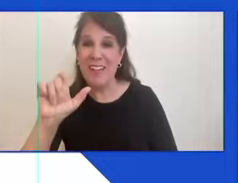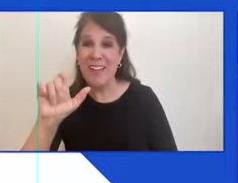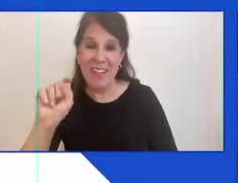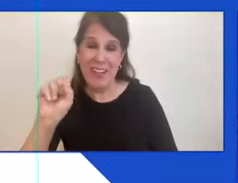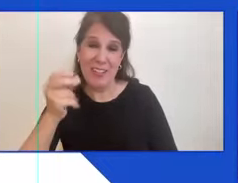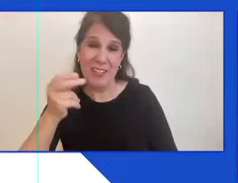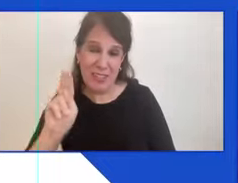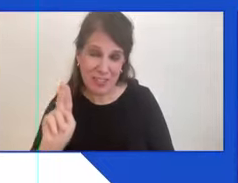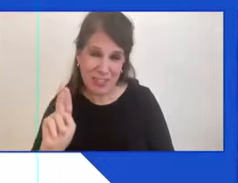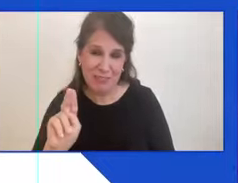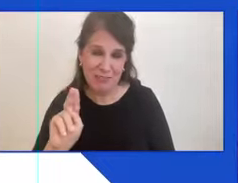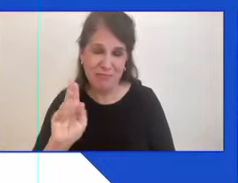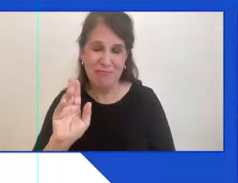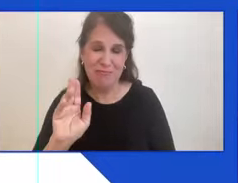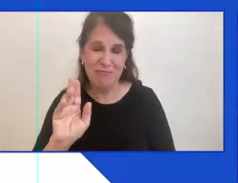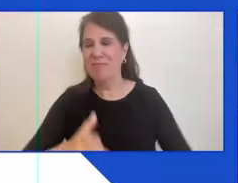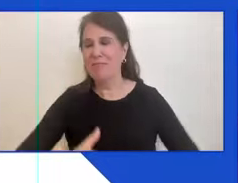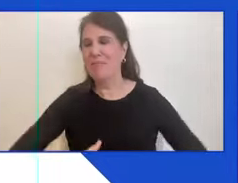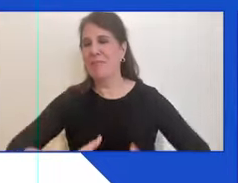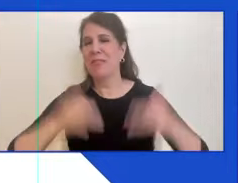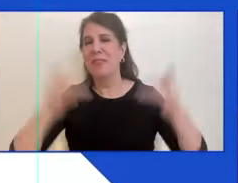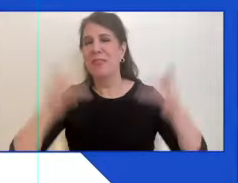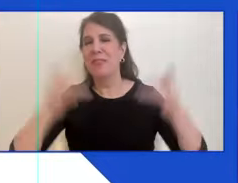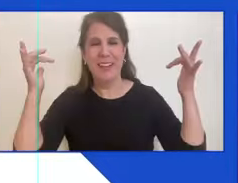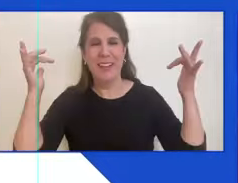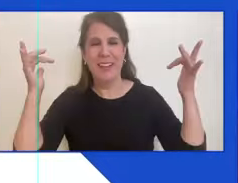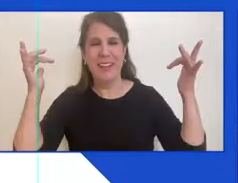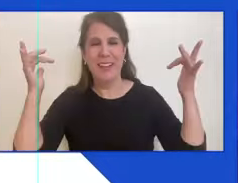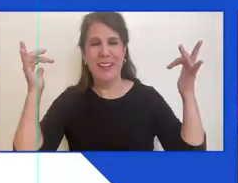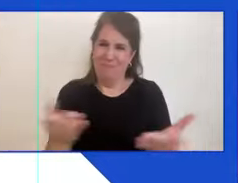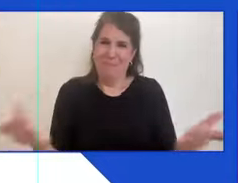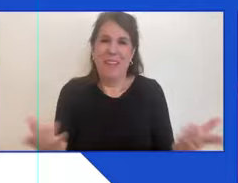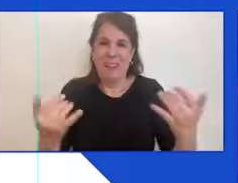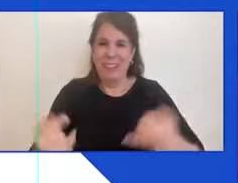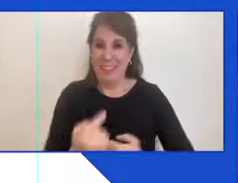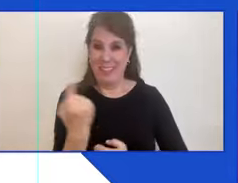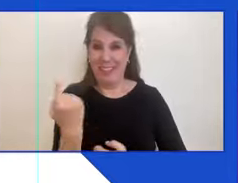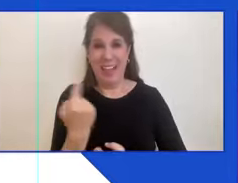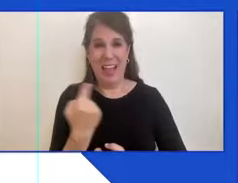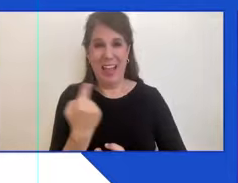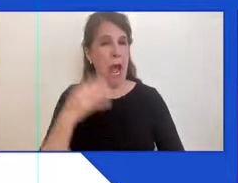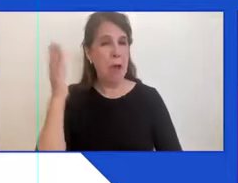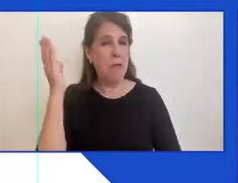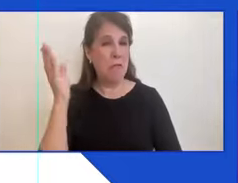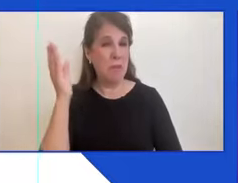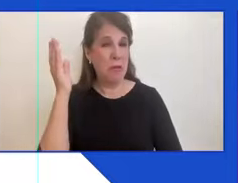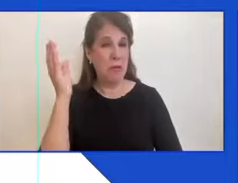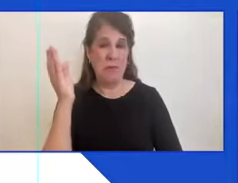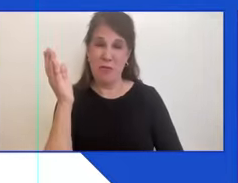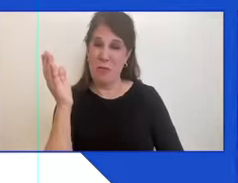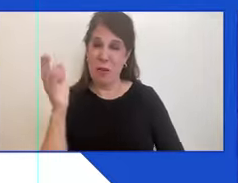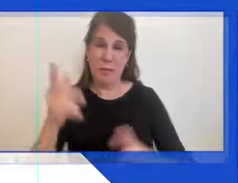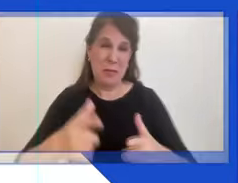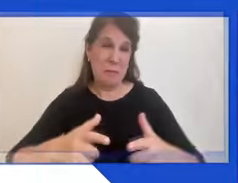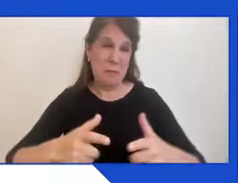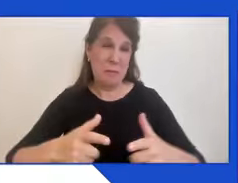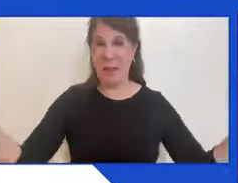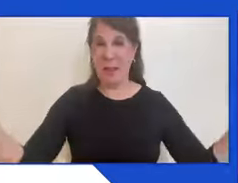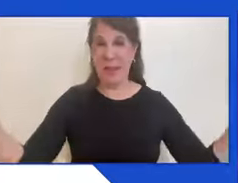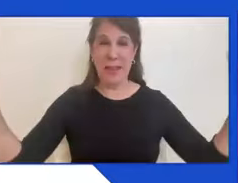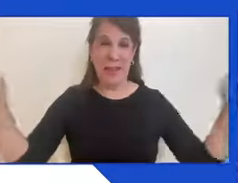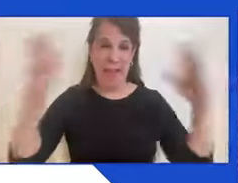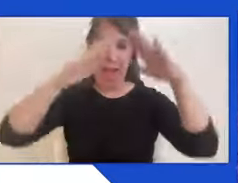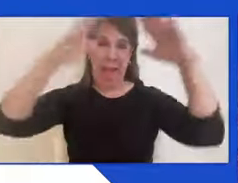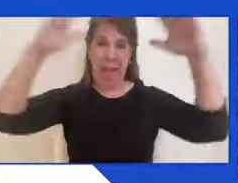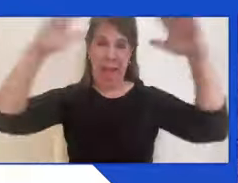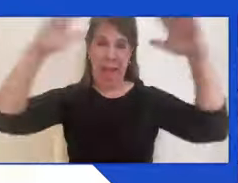What a thrill it is for me to be here. I've played big houses, but ain't never played anything like this. Thank